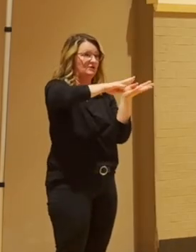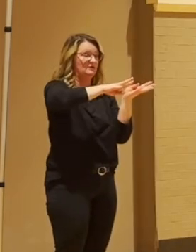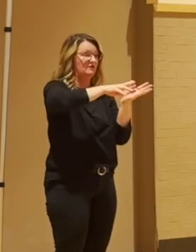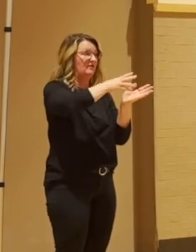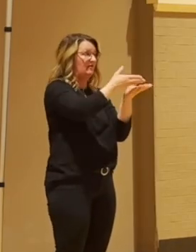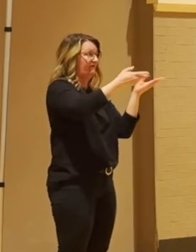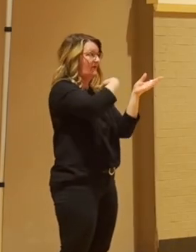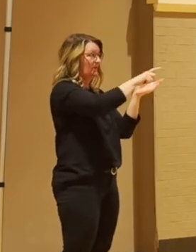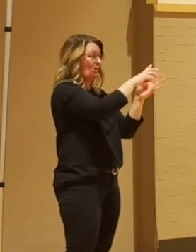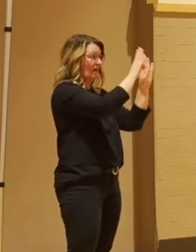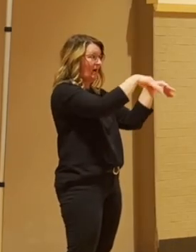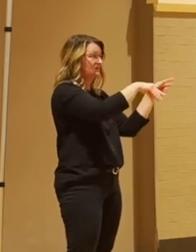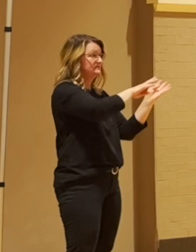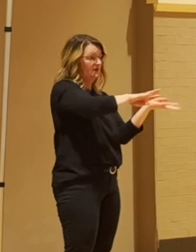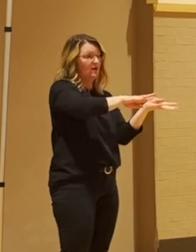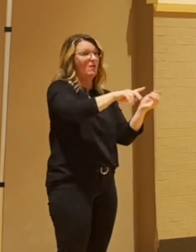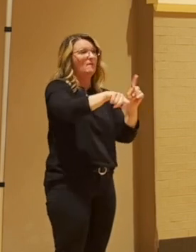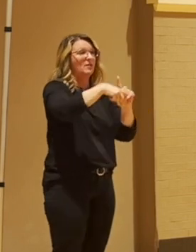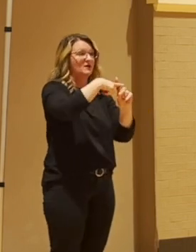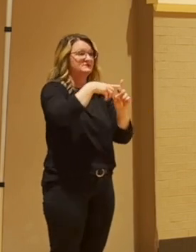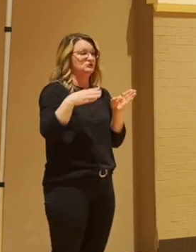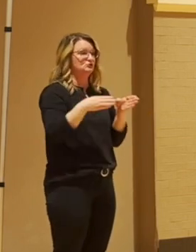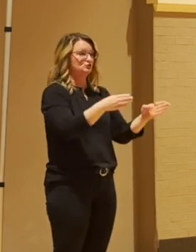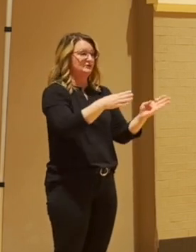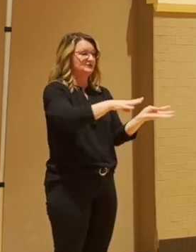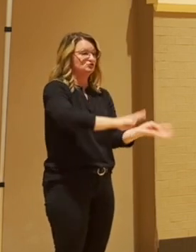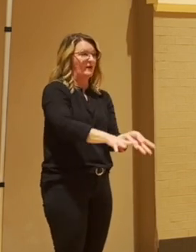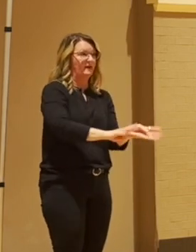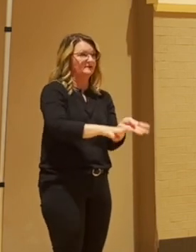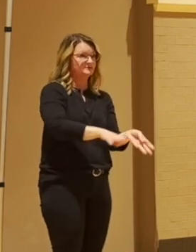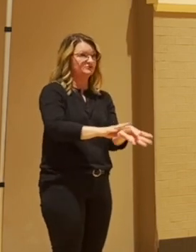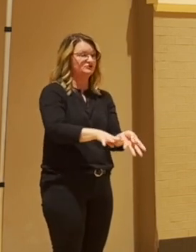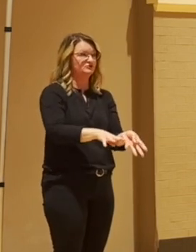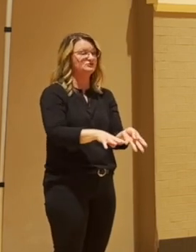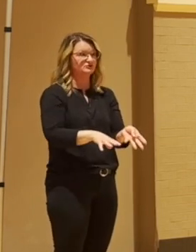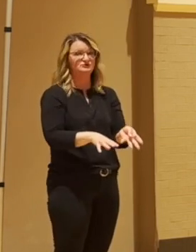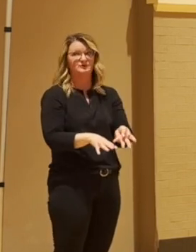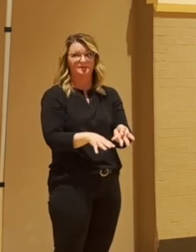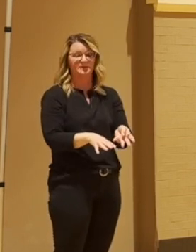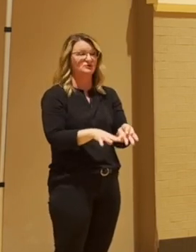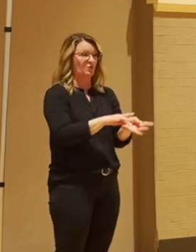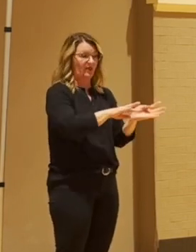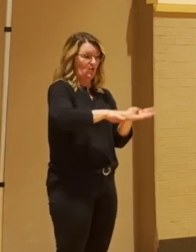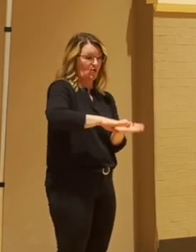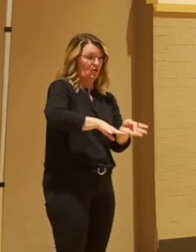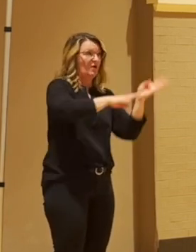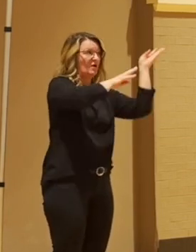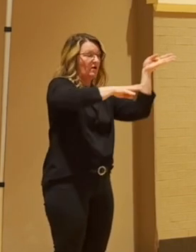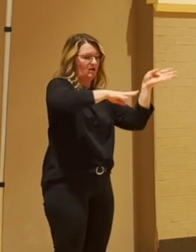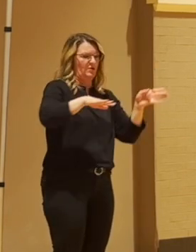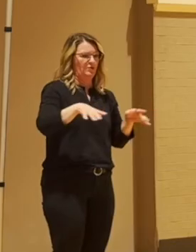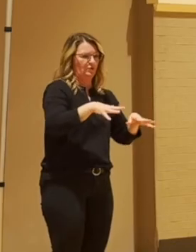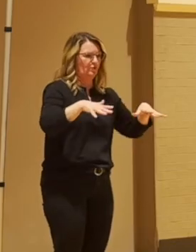your house, but we also pick up street drainage, and they travel together in those pipes to the